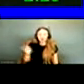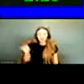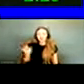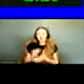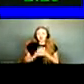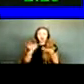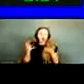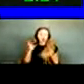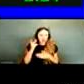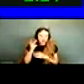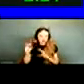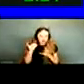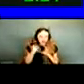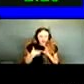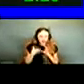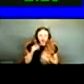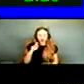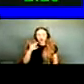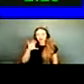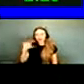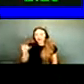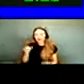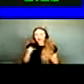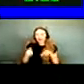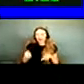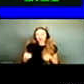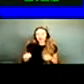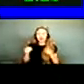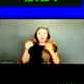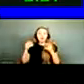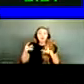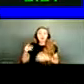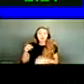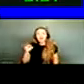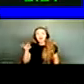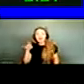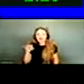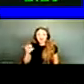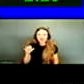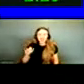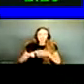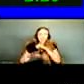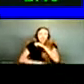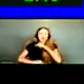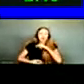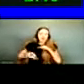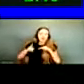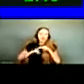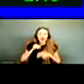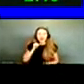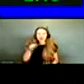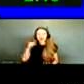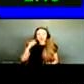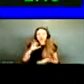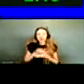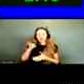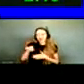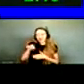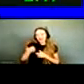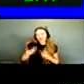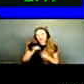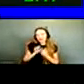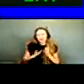the RCCA allows for multiple offenses and penalty enhancements. I do not believe that this particular amendment,